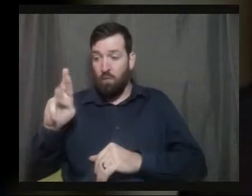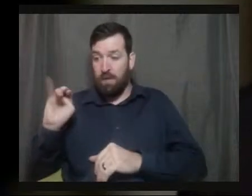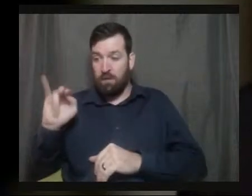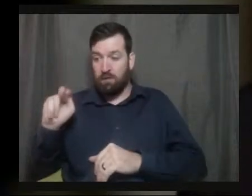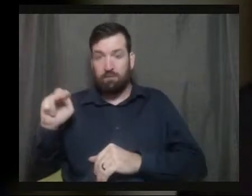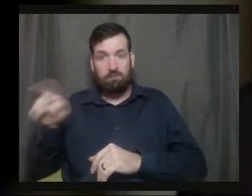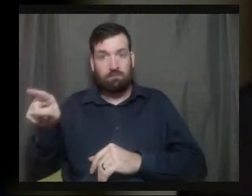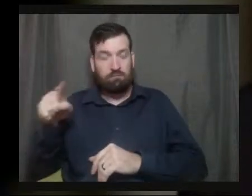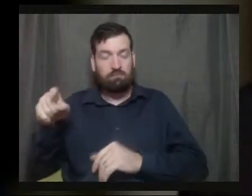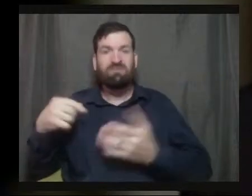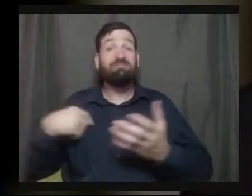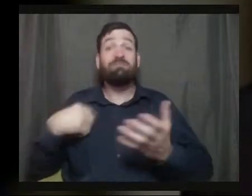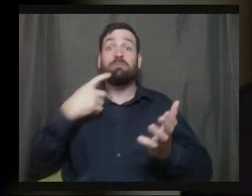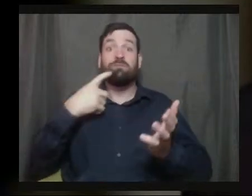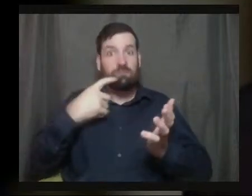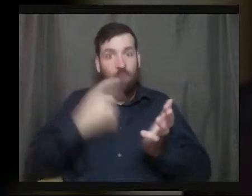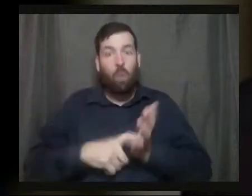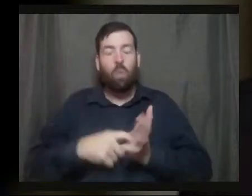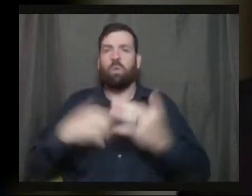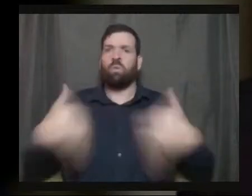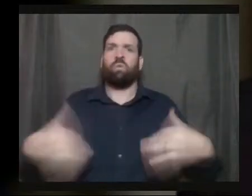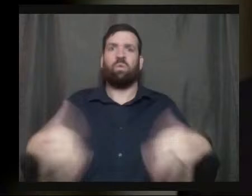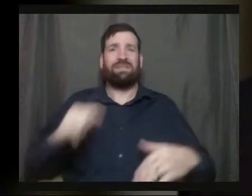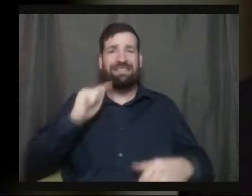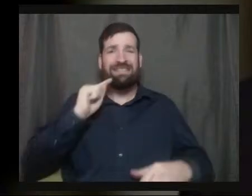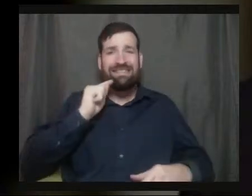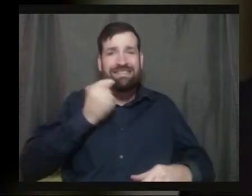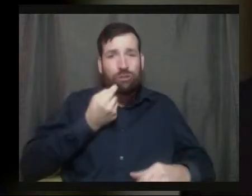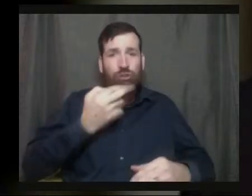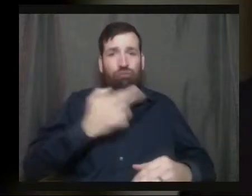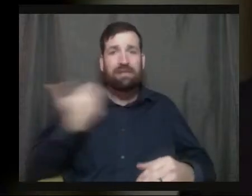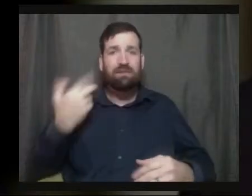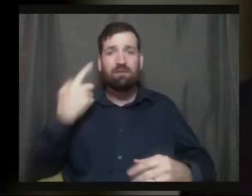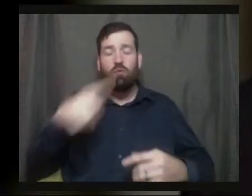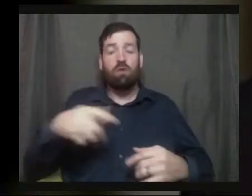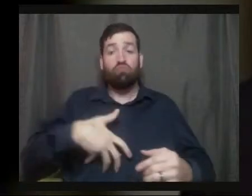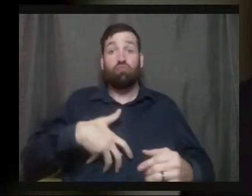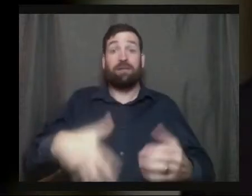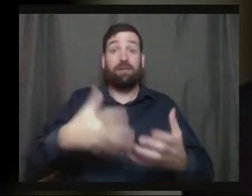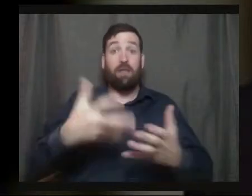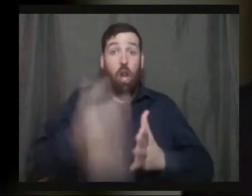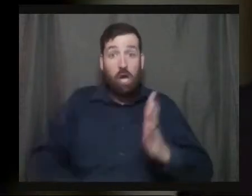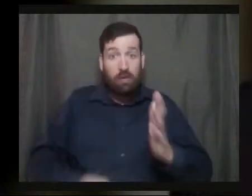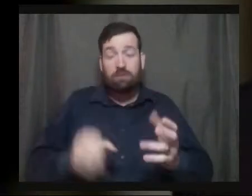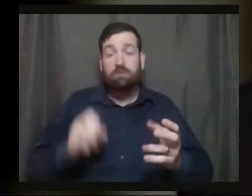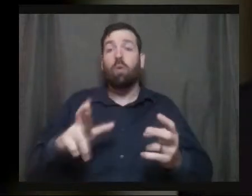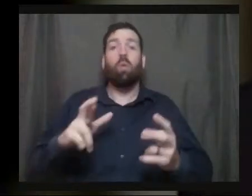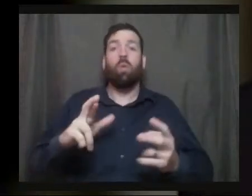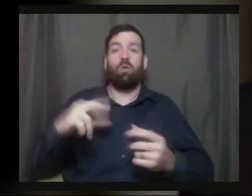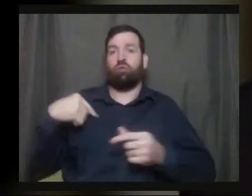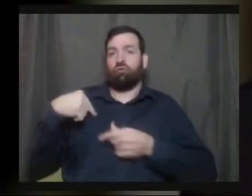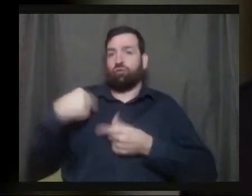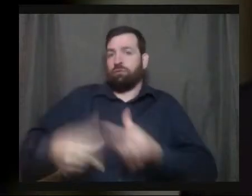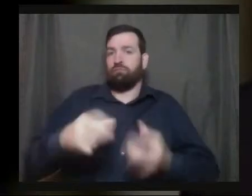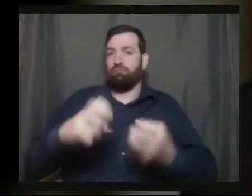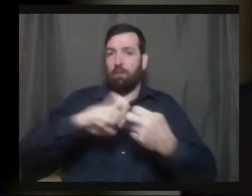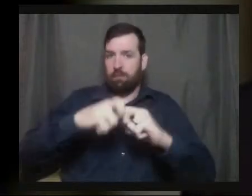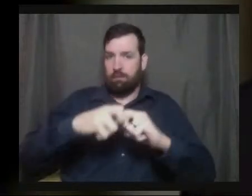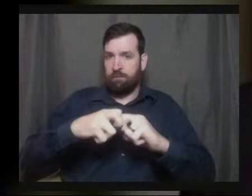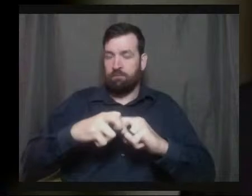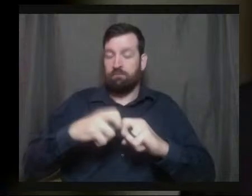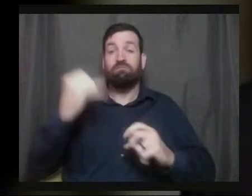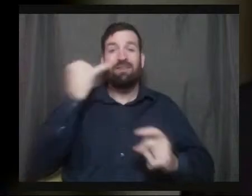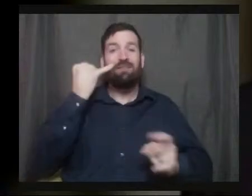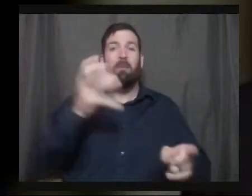fact there are tremendous risks for things such as pregnancy loss or congenital anomalies in those mothers that have